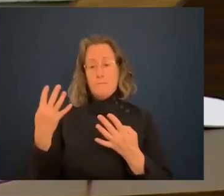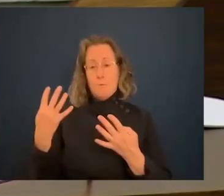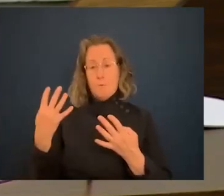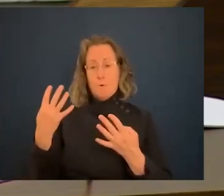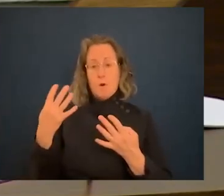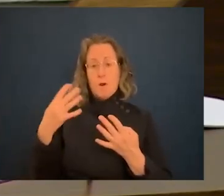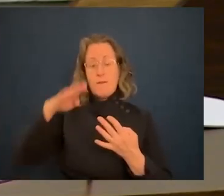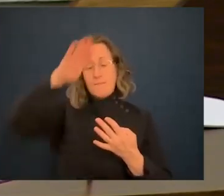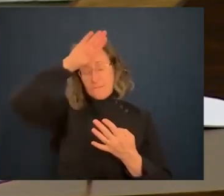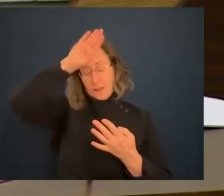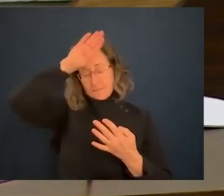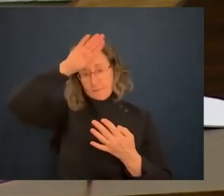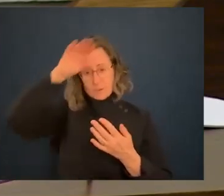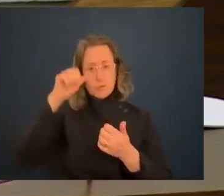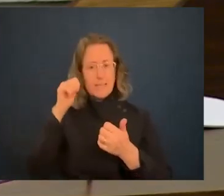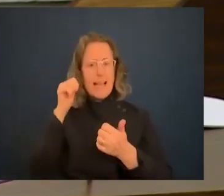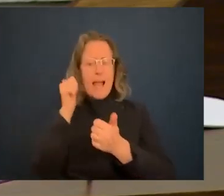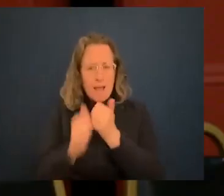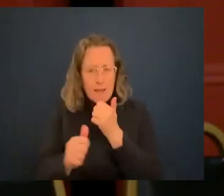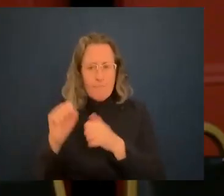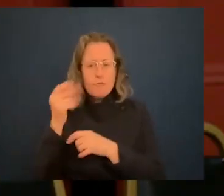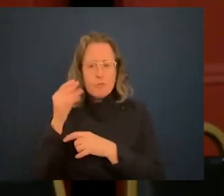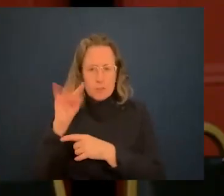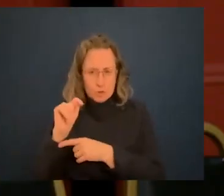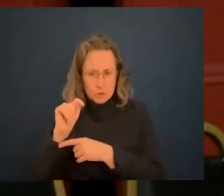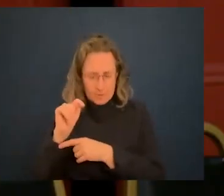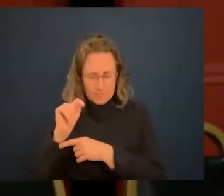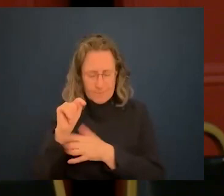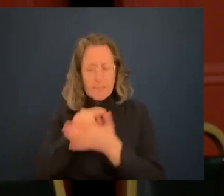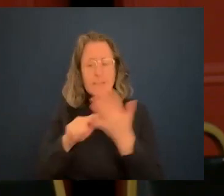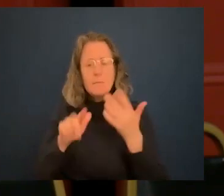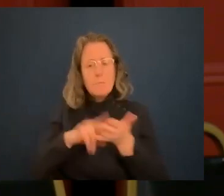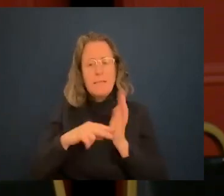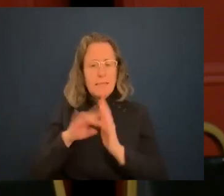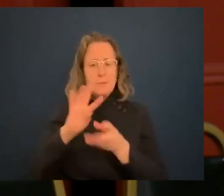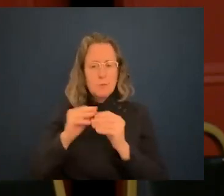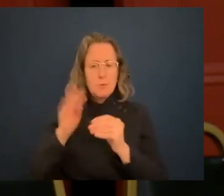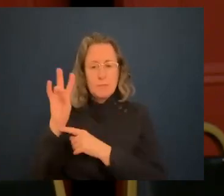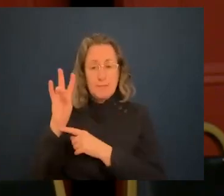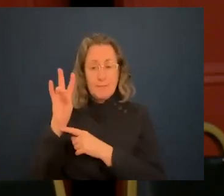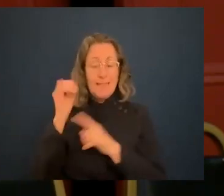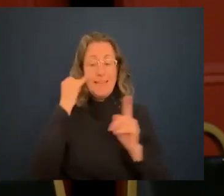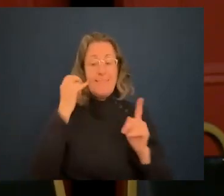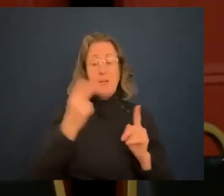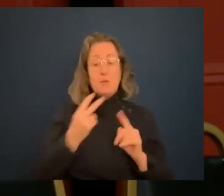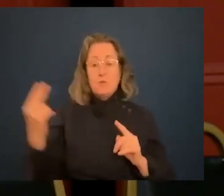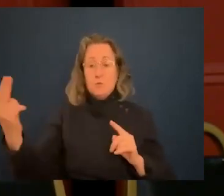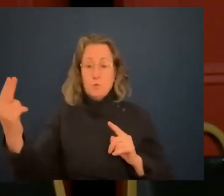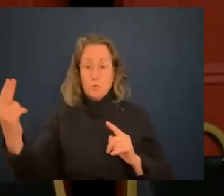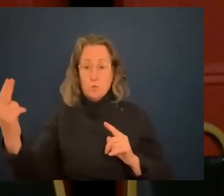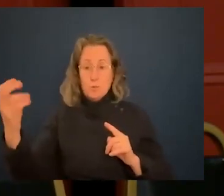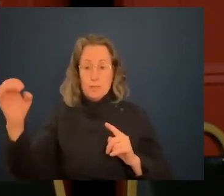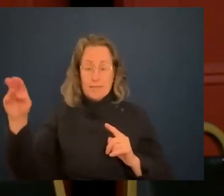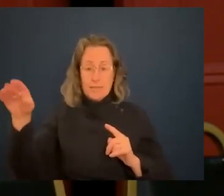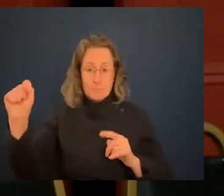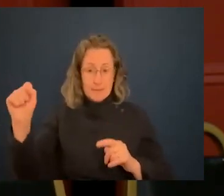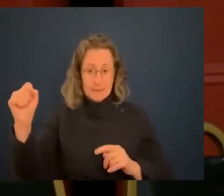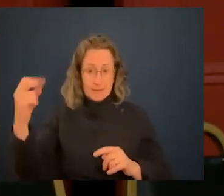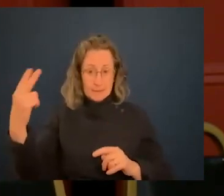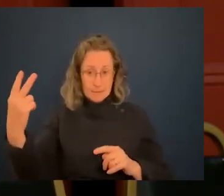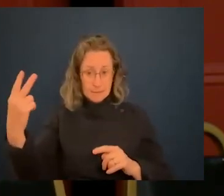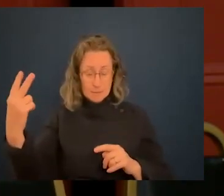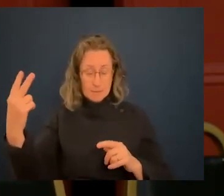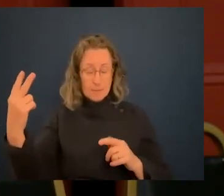so that's seven people available now if two of them are on EMS calls if if things were fully